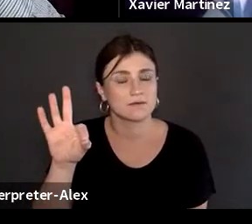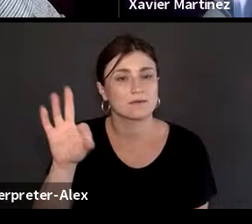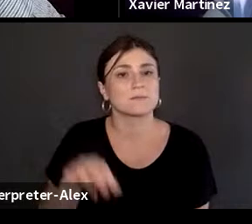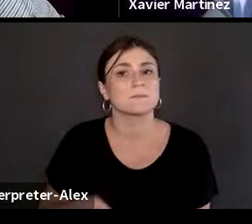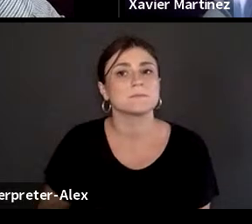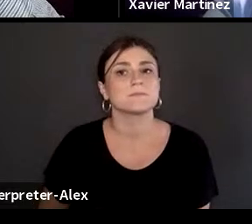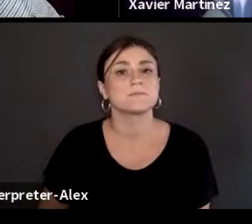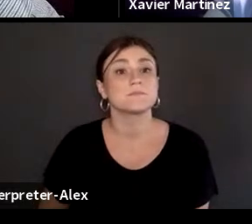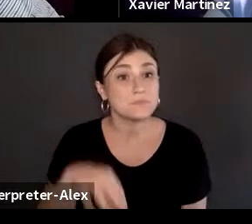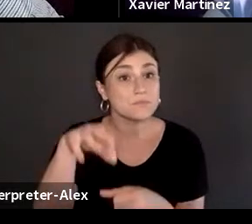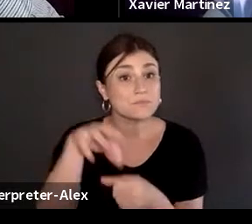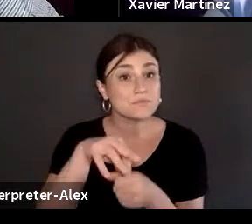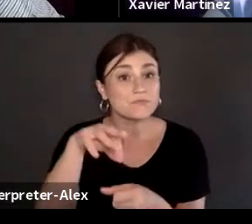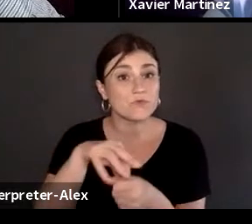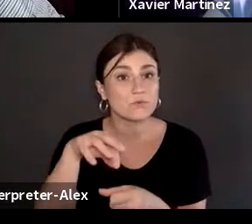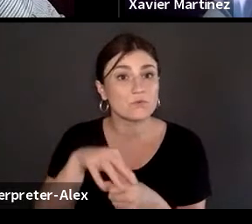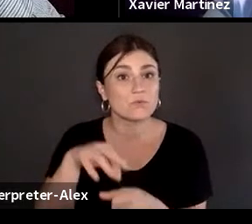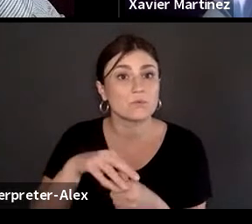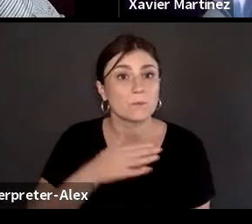2021-29. Can we take a roll call vote, please?